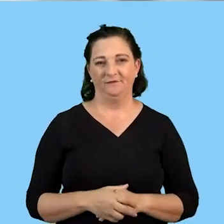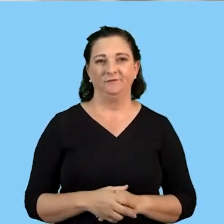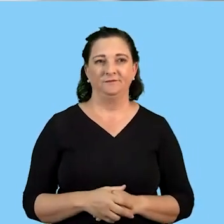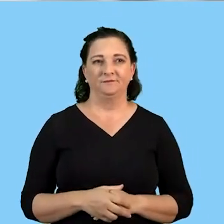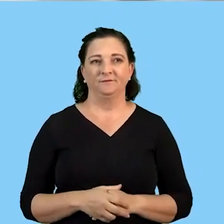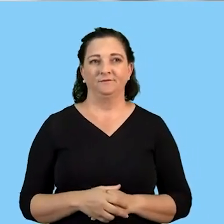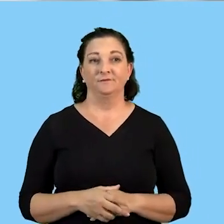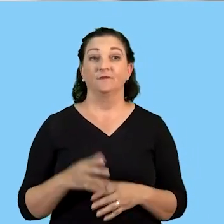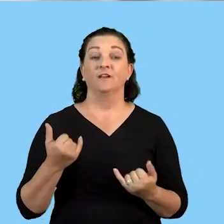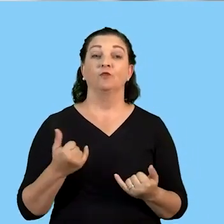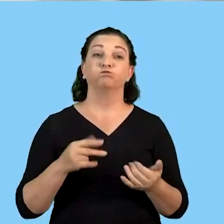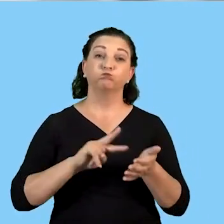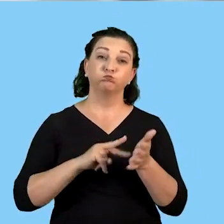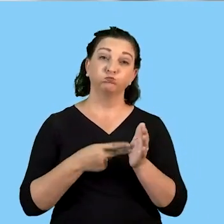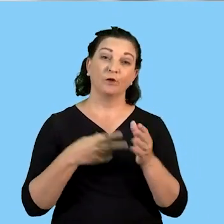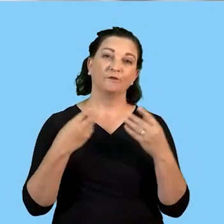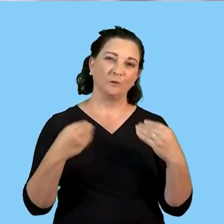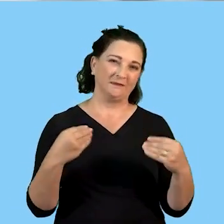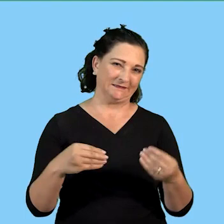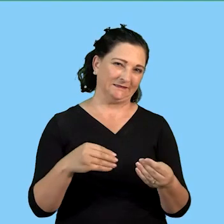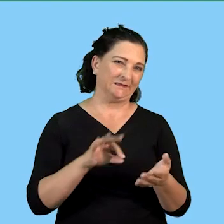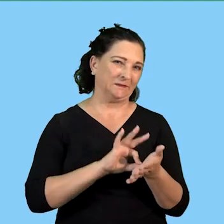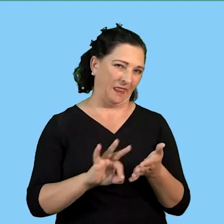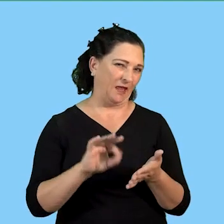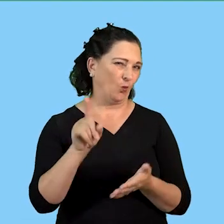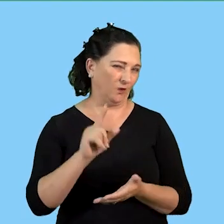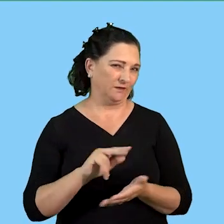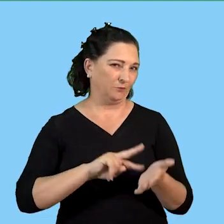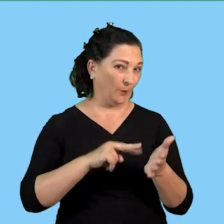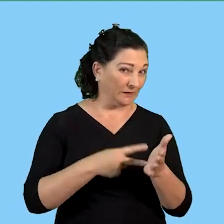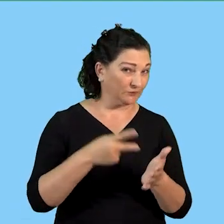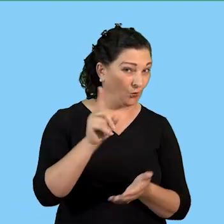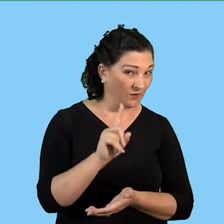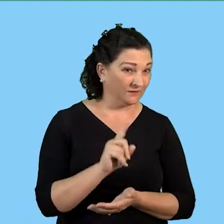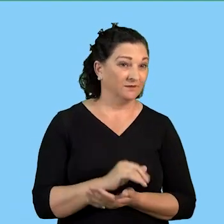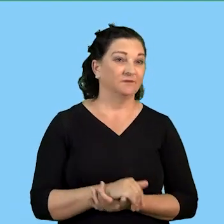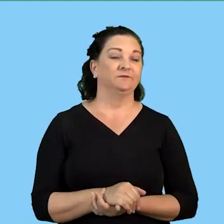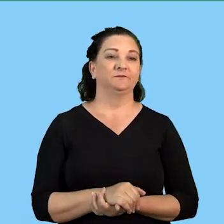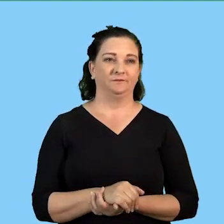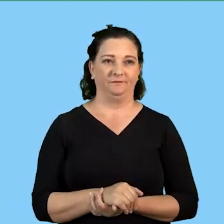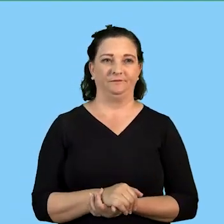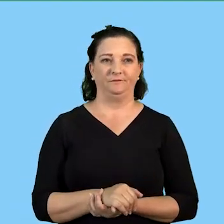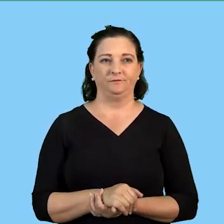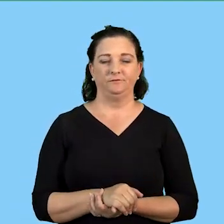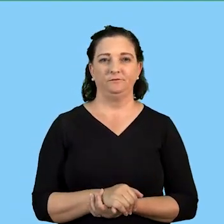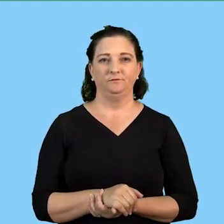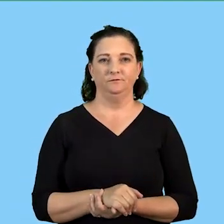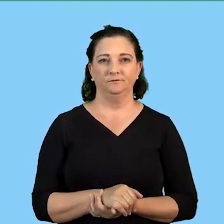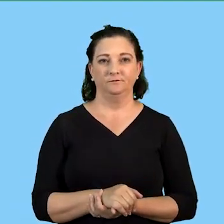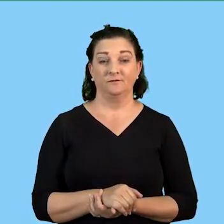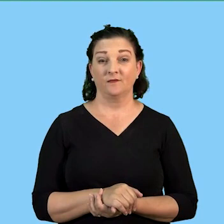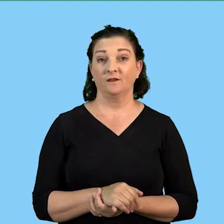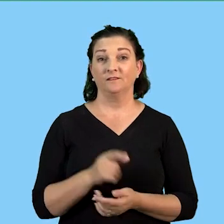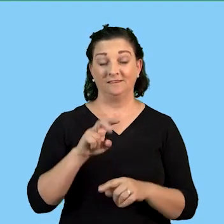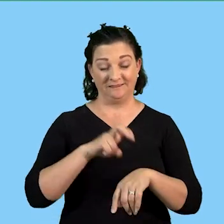business plan. Now, let's move on to the next question. Discuss the purpose of a business plan. Now, let's look at the purpose